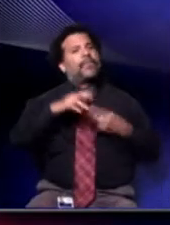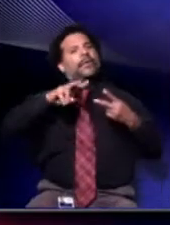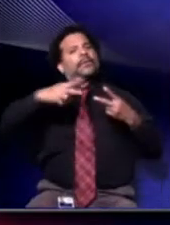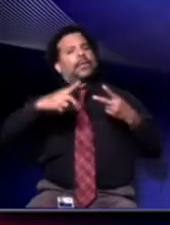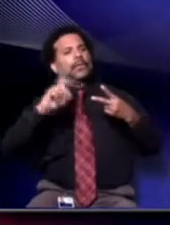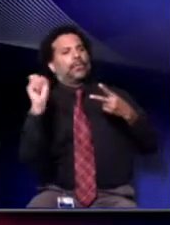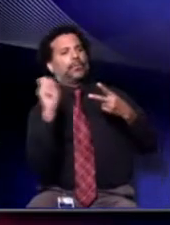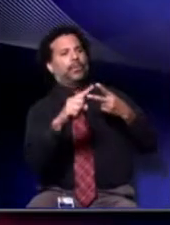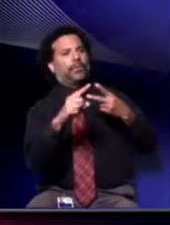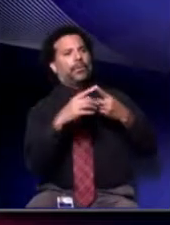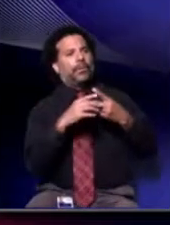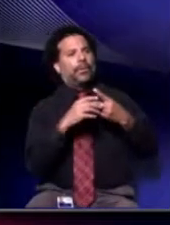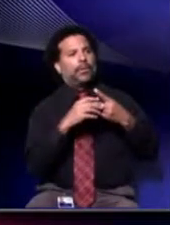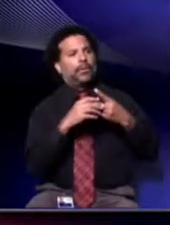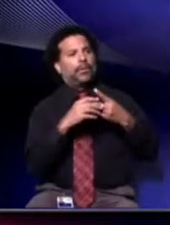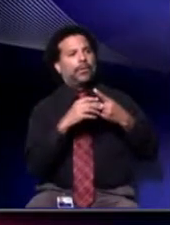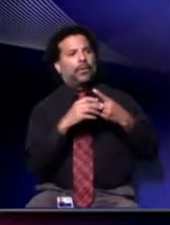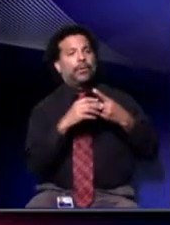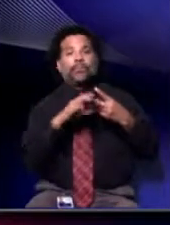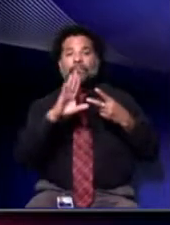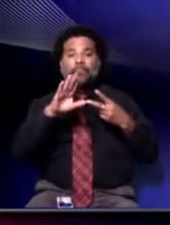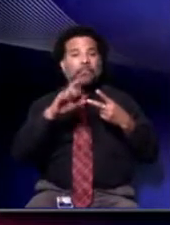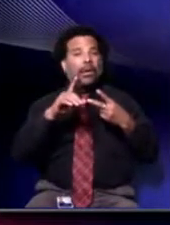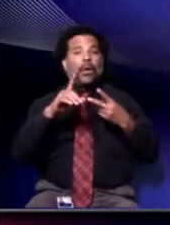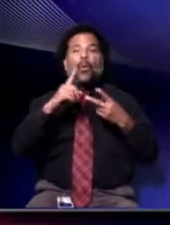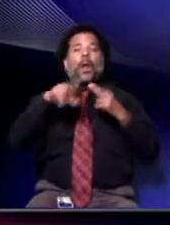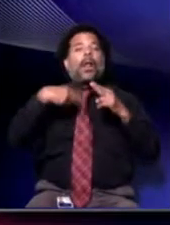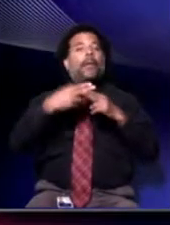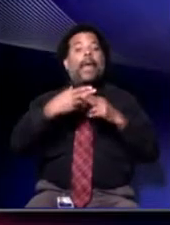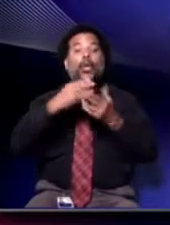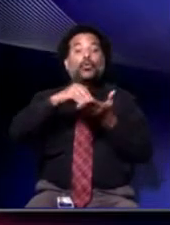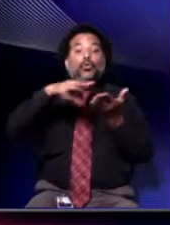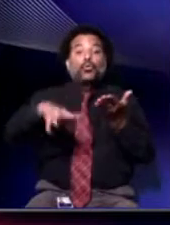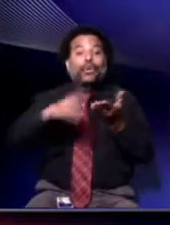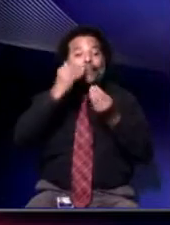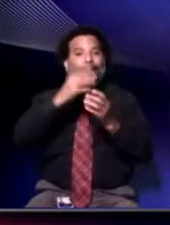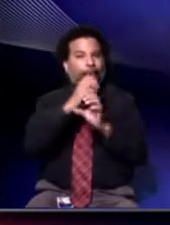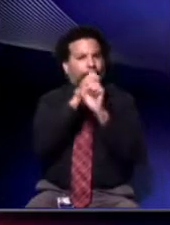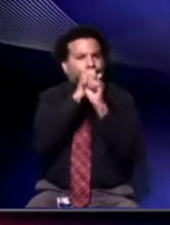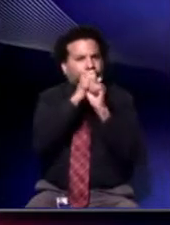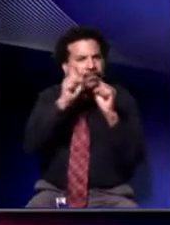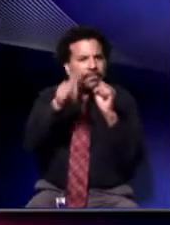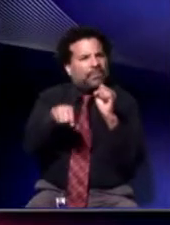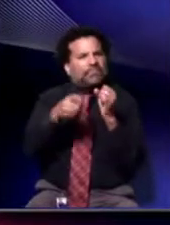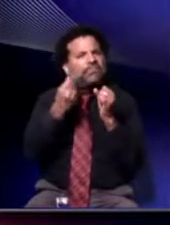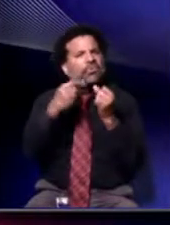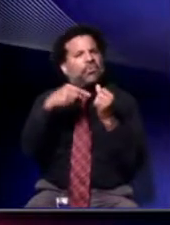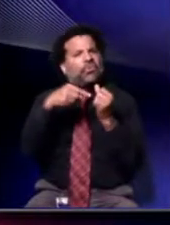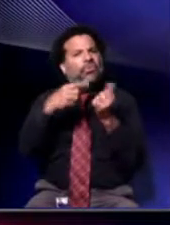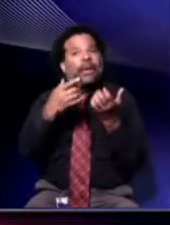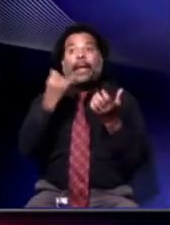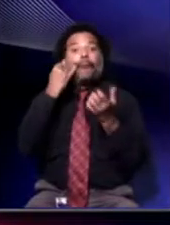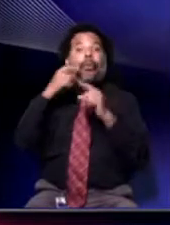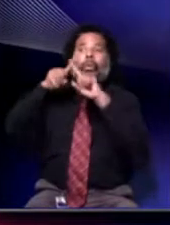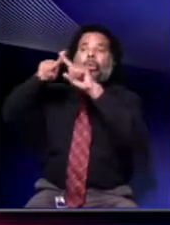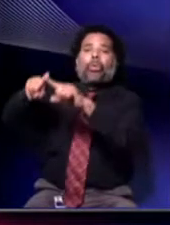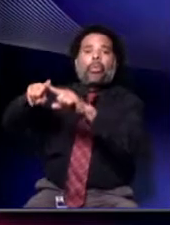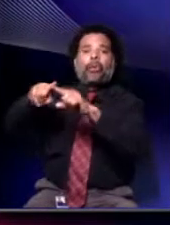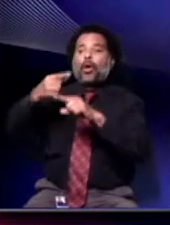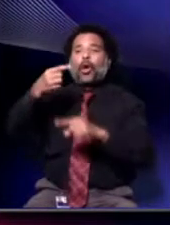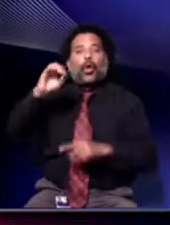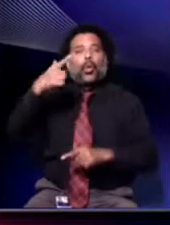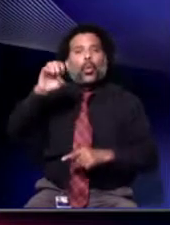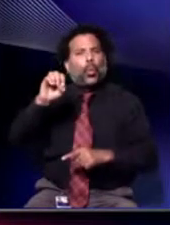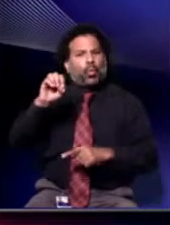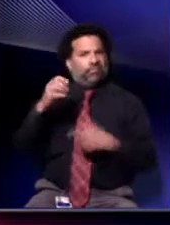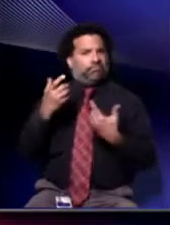any assurances for student-sensitive information if we're out relying on Google